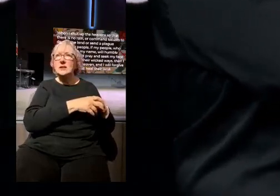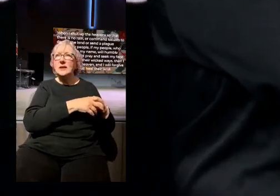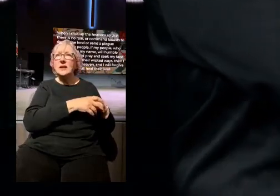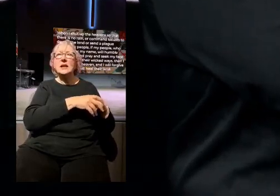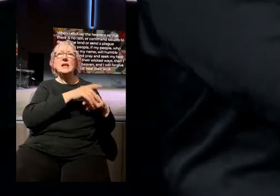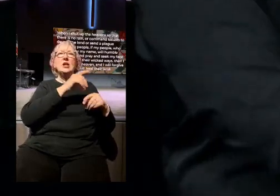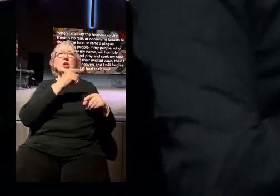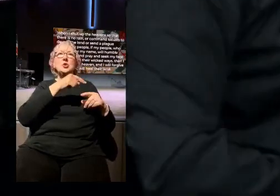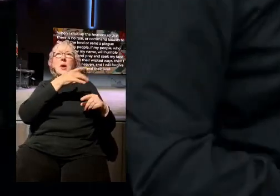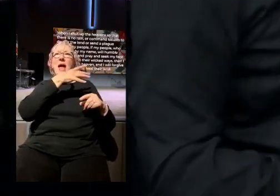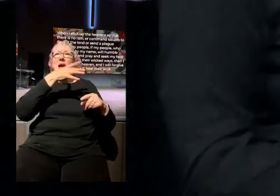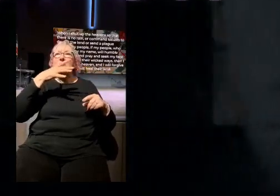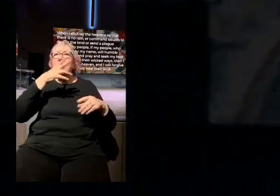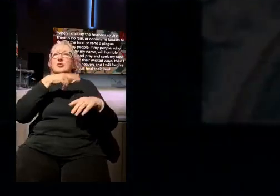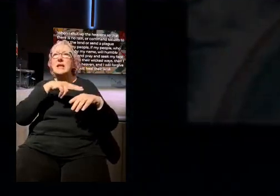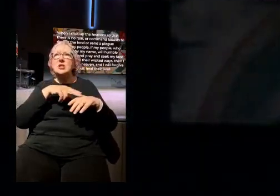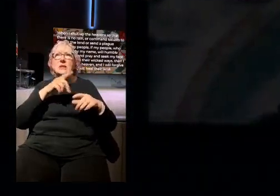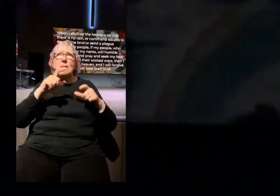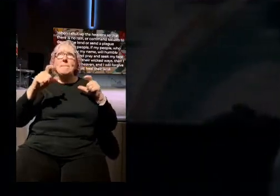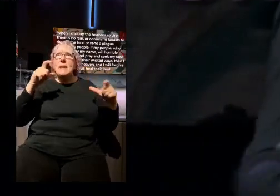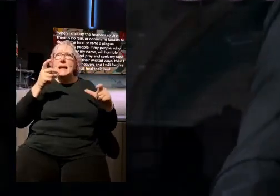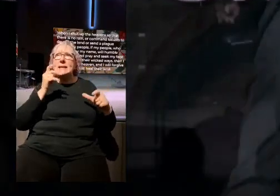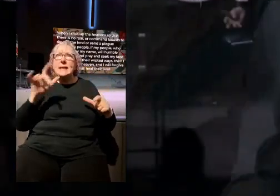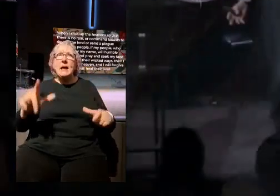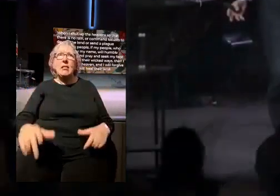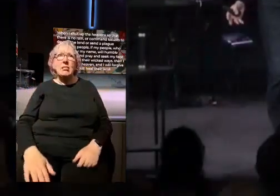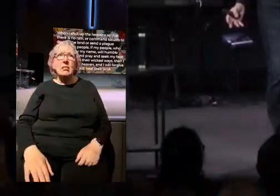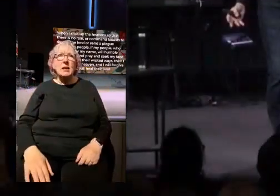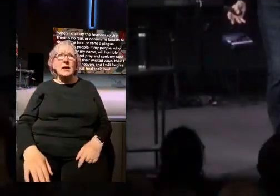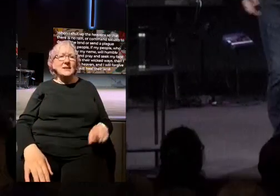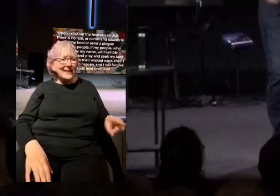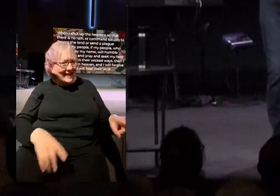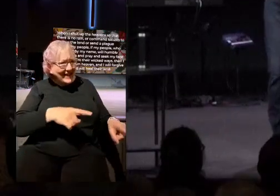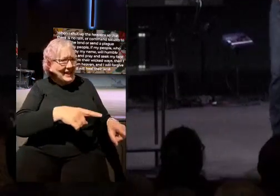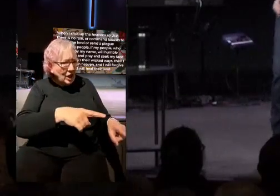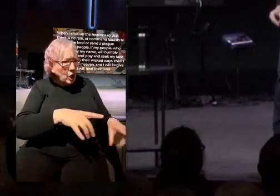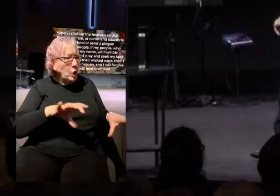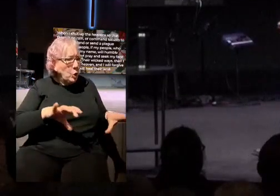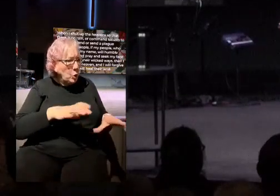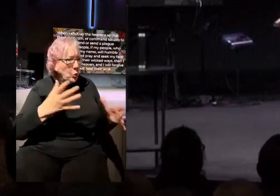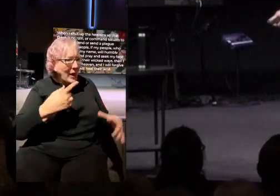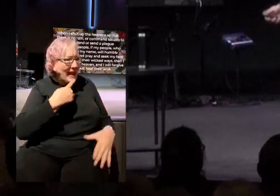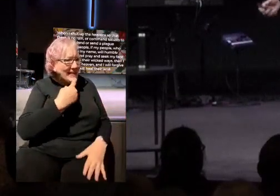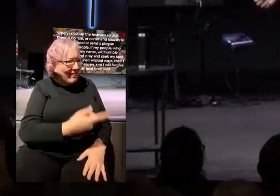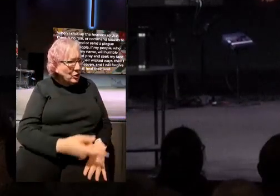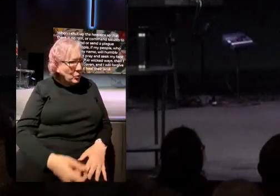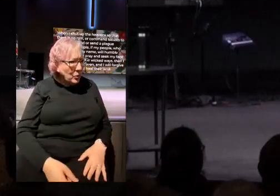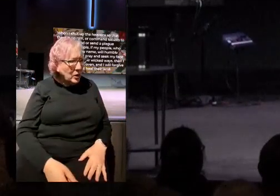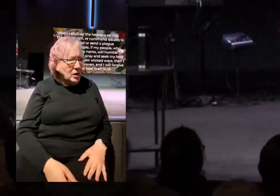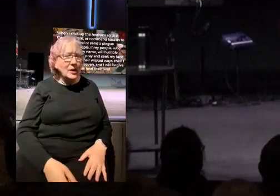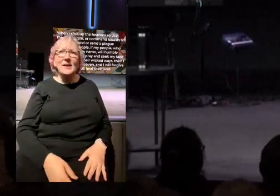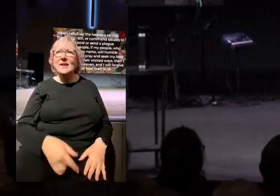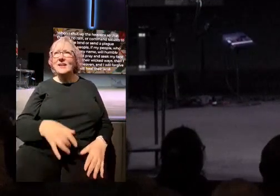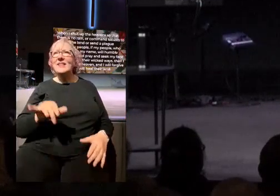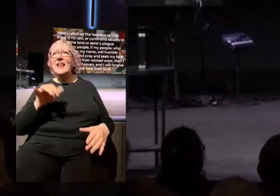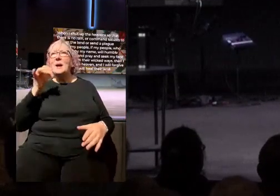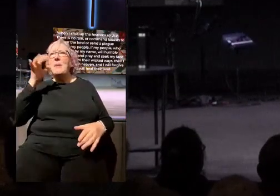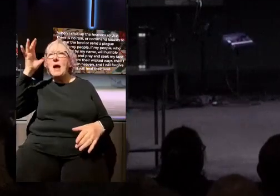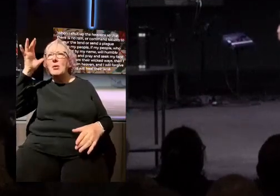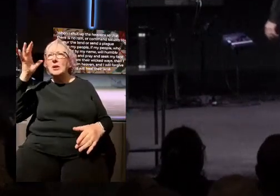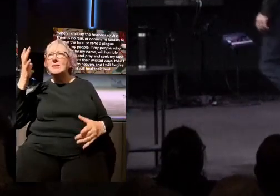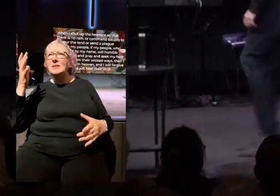are huge. It was meant to say, guys, just do what I say. Every parent knows this, right? This is God saying, don't make me pull